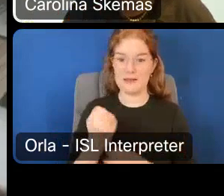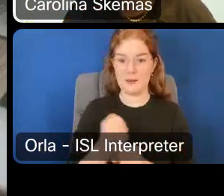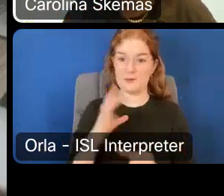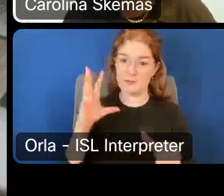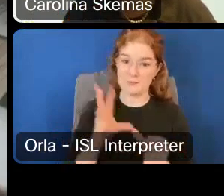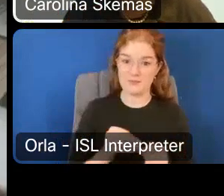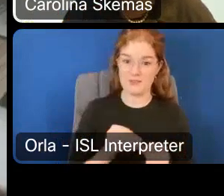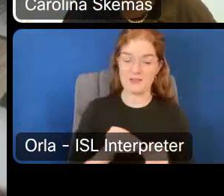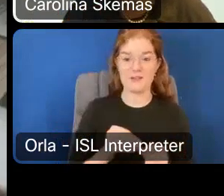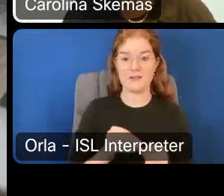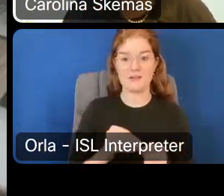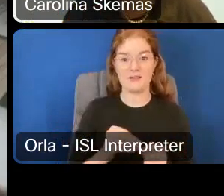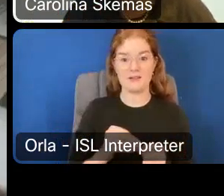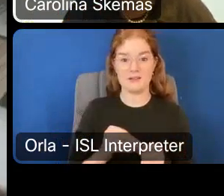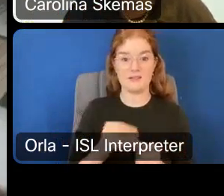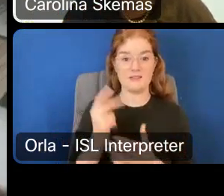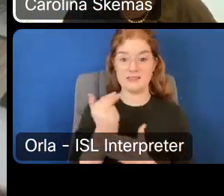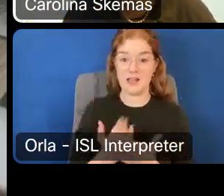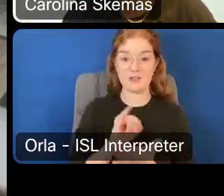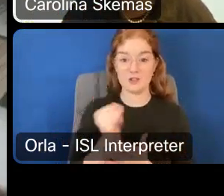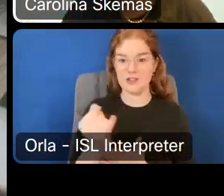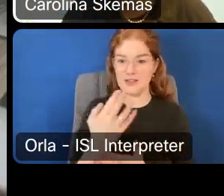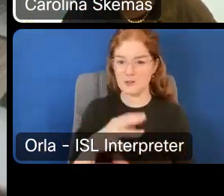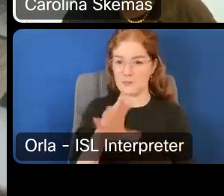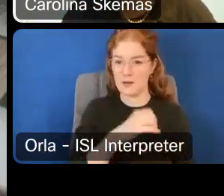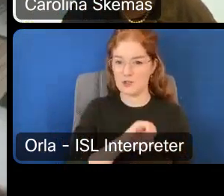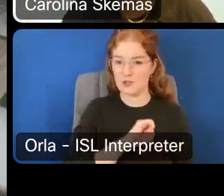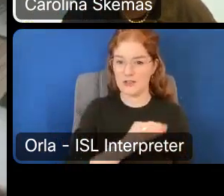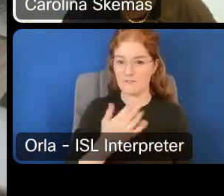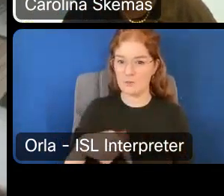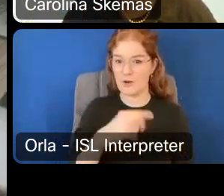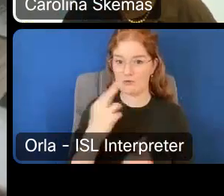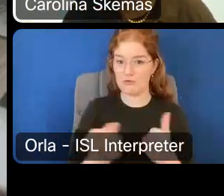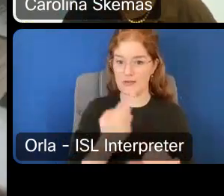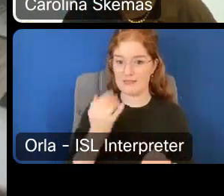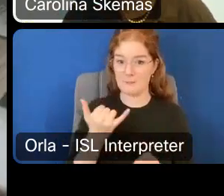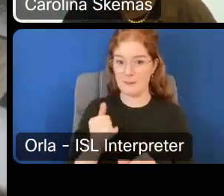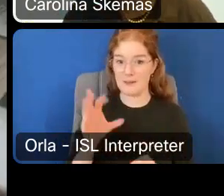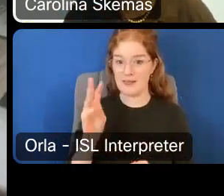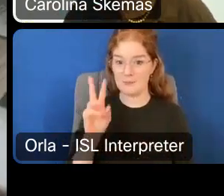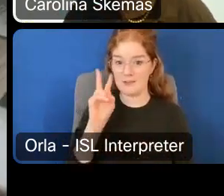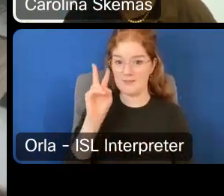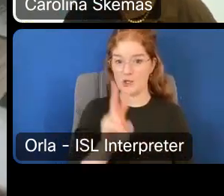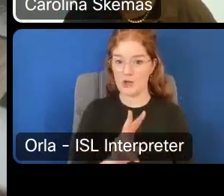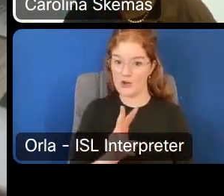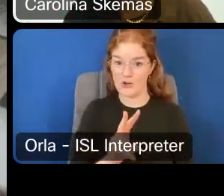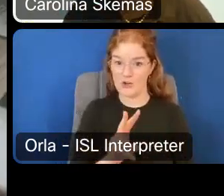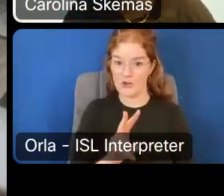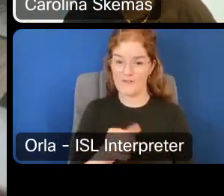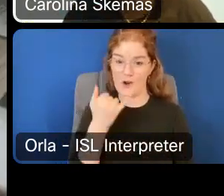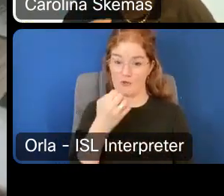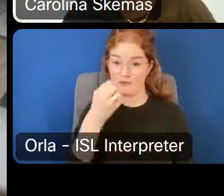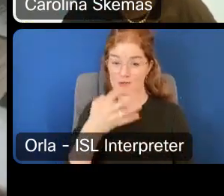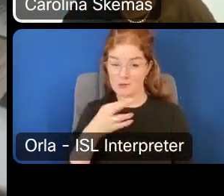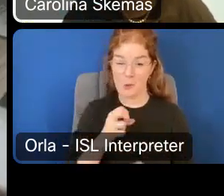their specific design journey. I'm not sure if we are ready to maybe have a look at the poll results or if we're going to keep